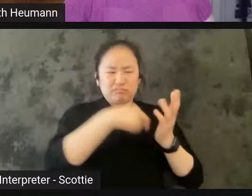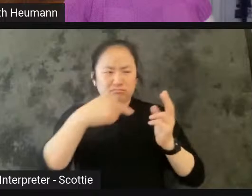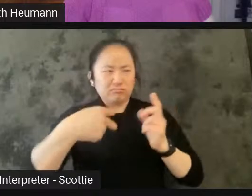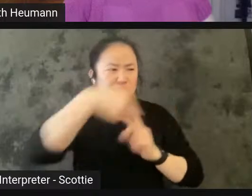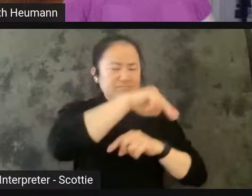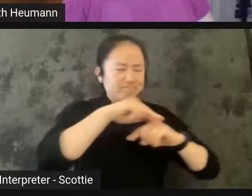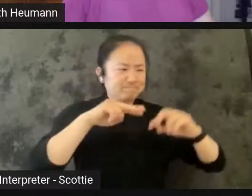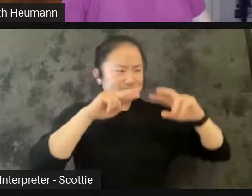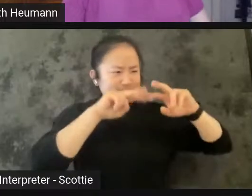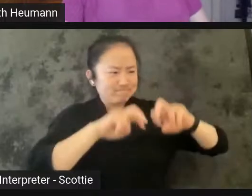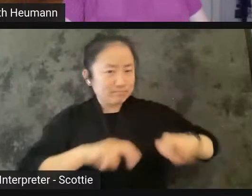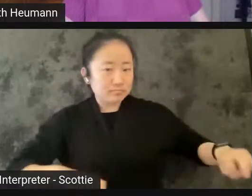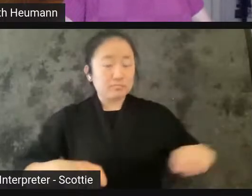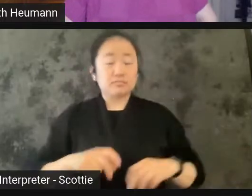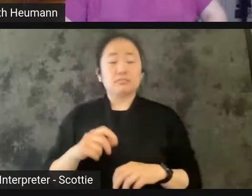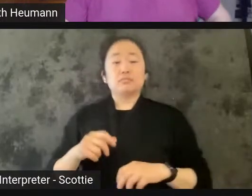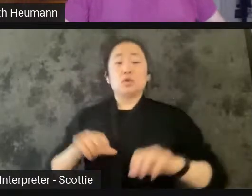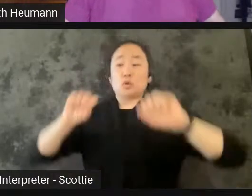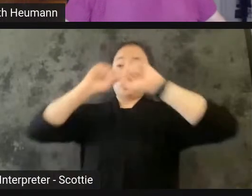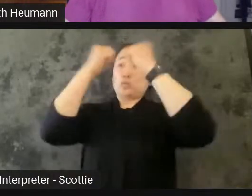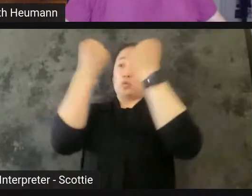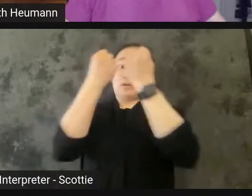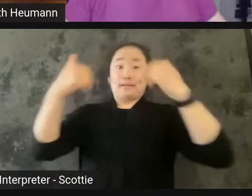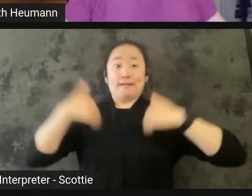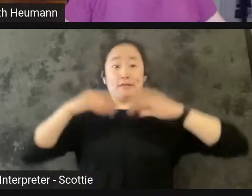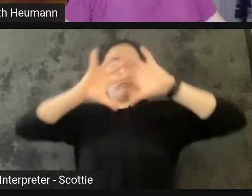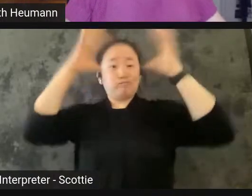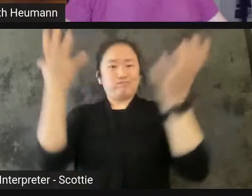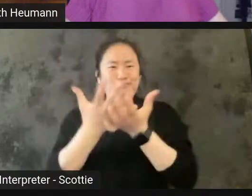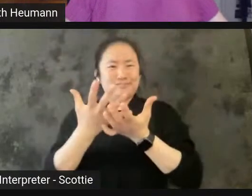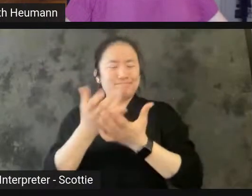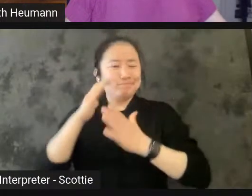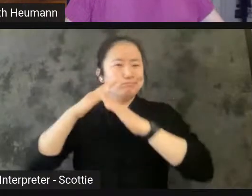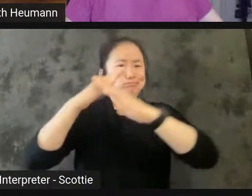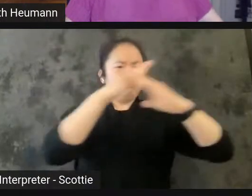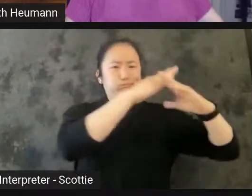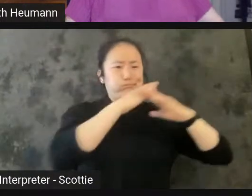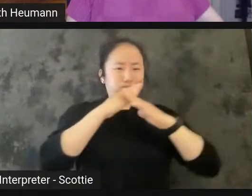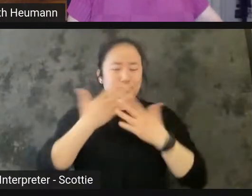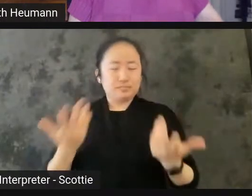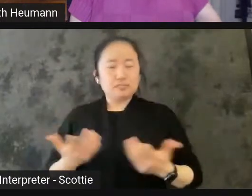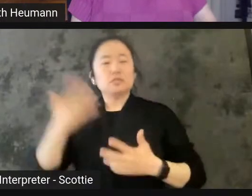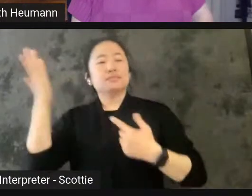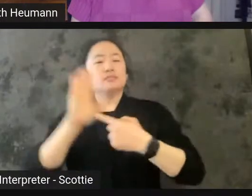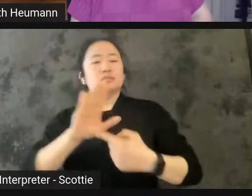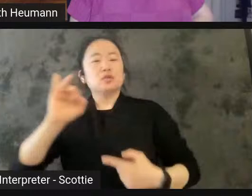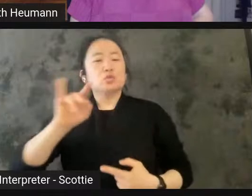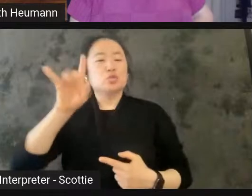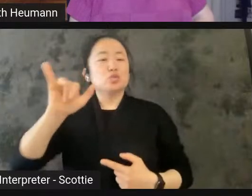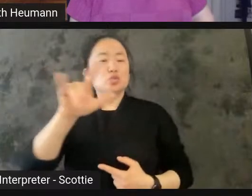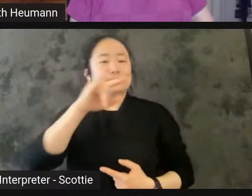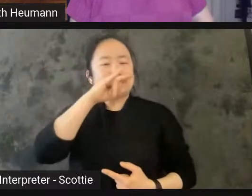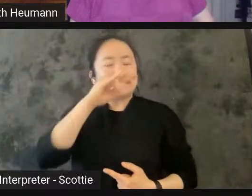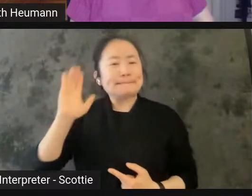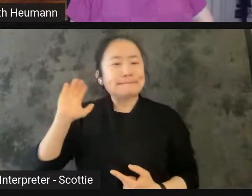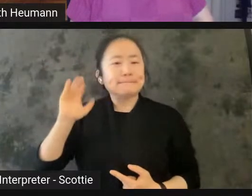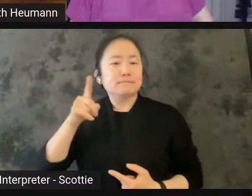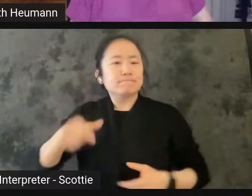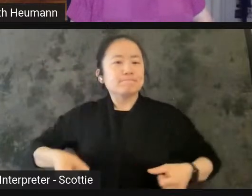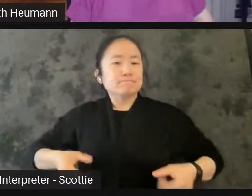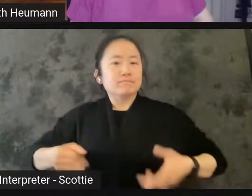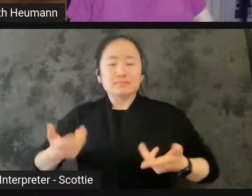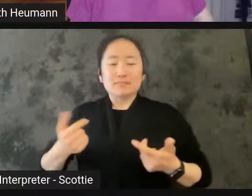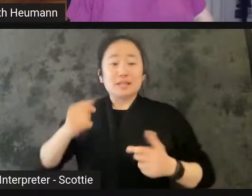not accessible. So, for example, when Judy was a child and she was growing up in a society that wasn't accessible,